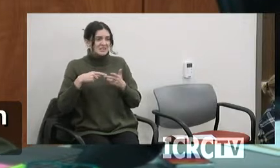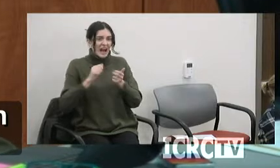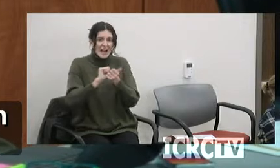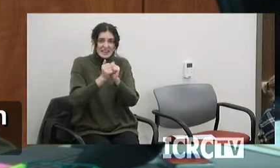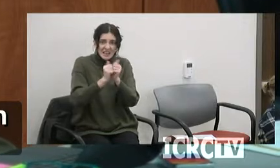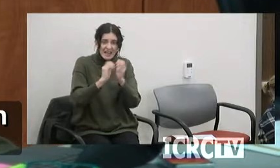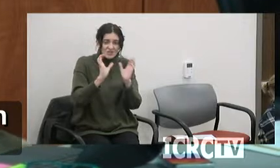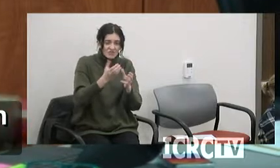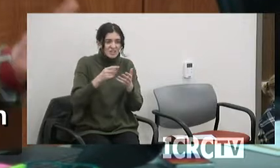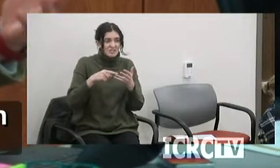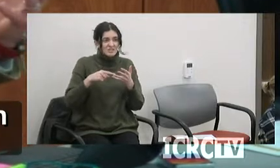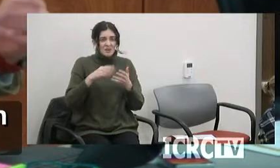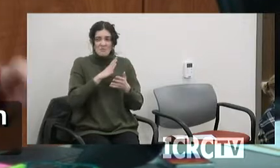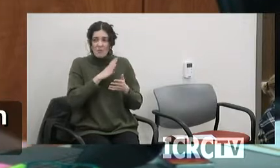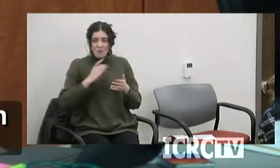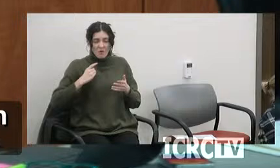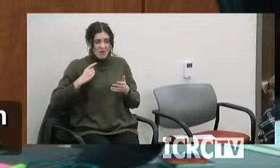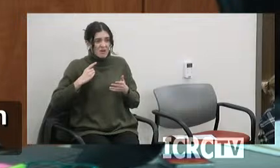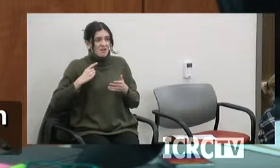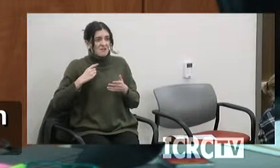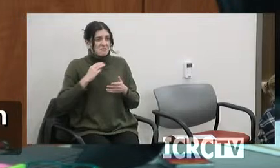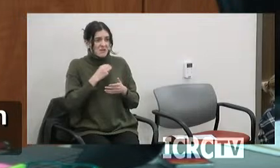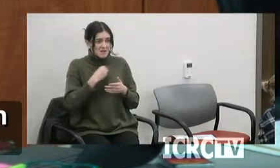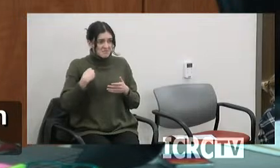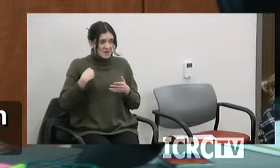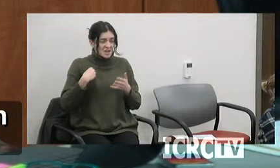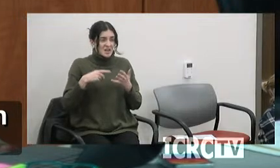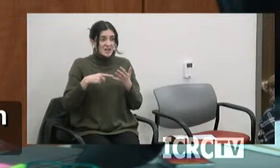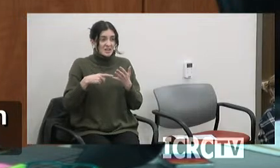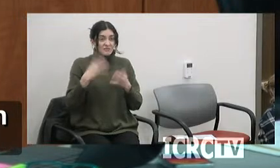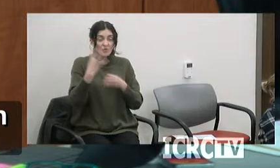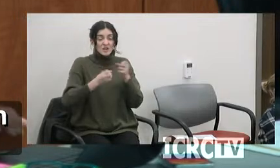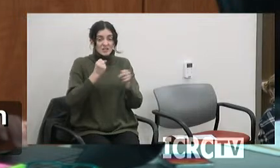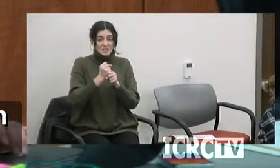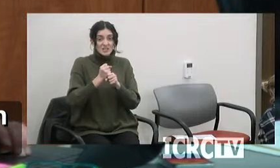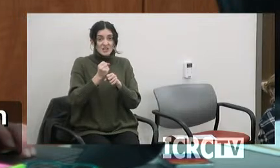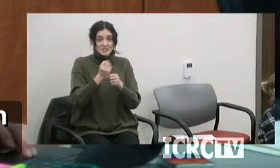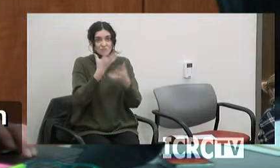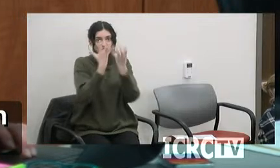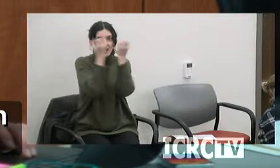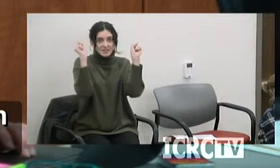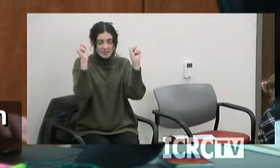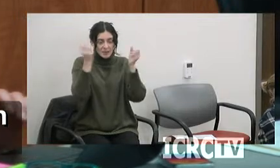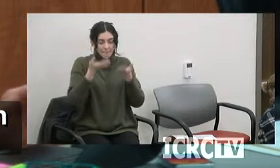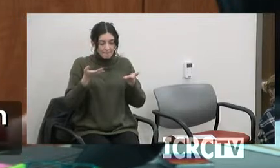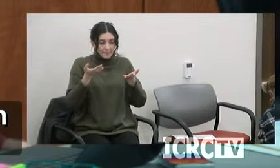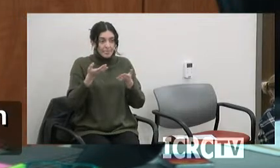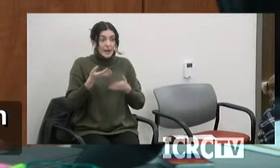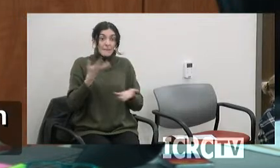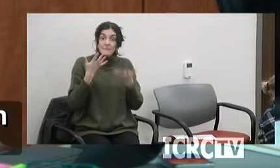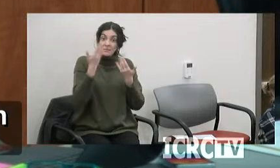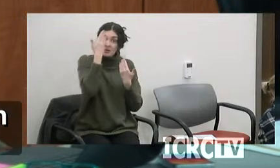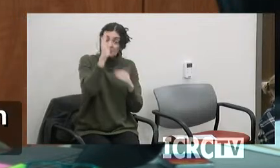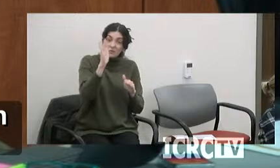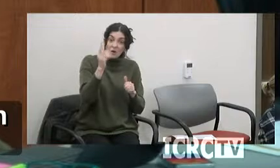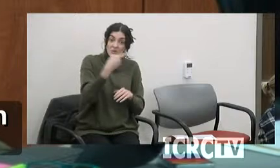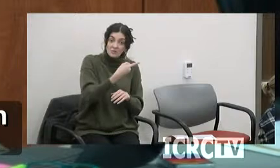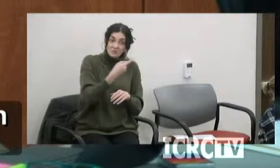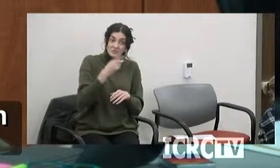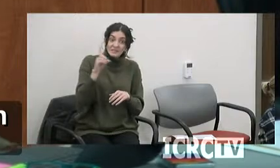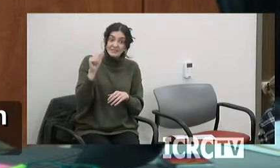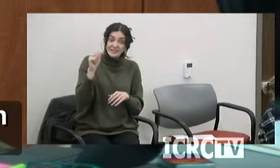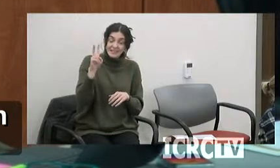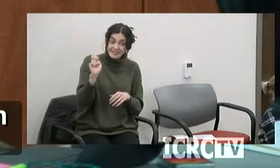certainly our board member and board president the last 4 years. Things that you might not know about Dave is that if Dave calls